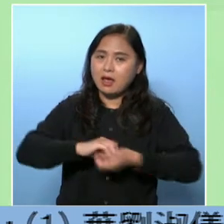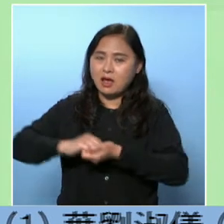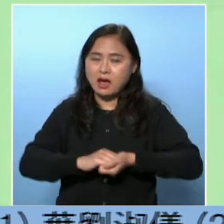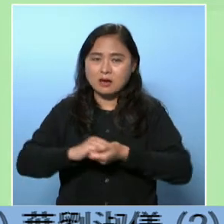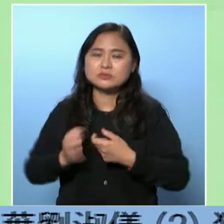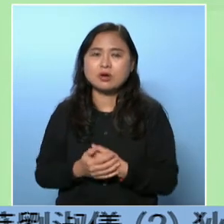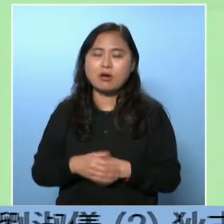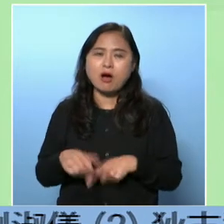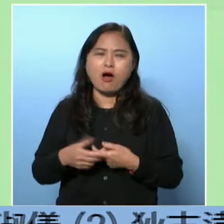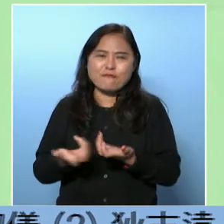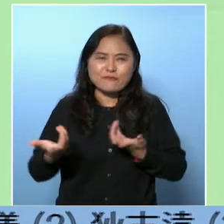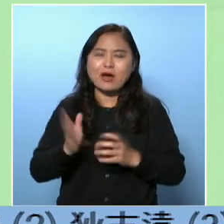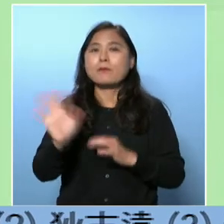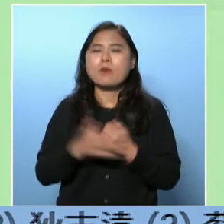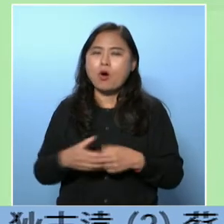ride